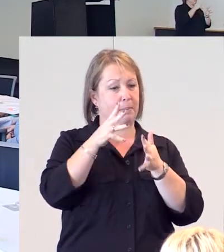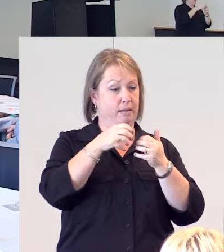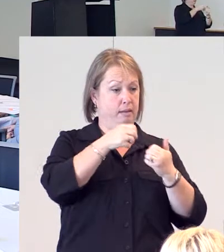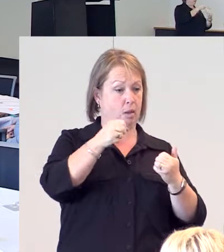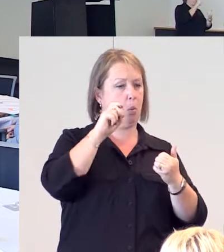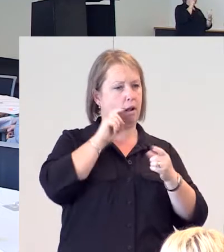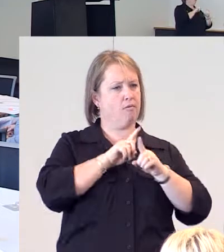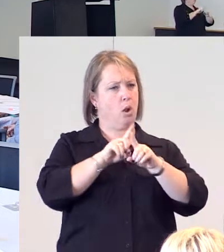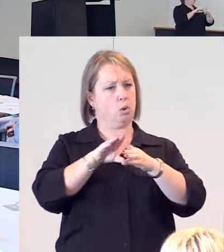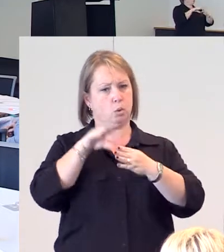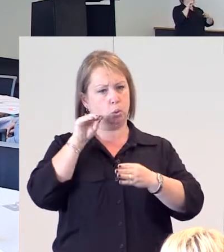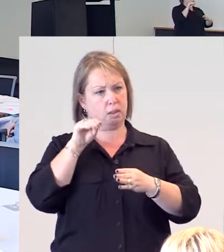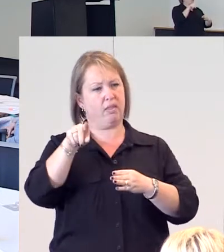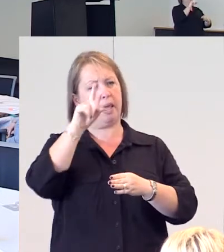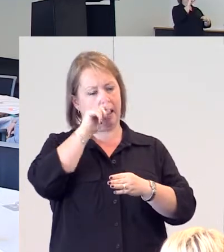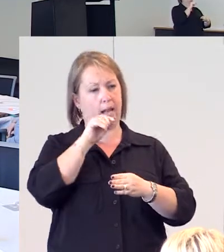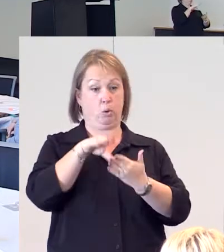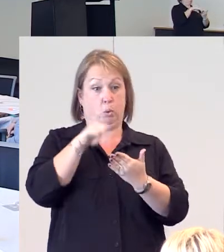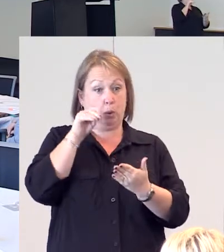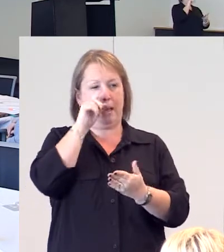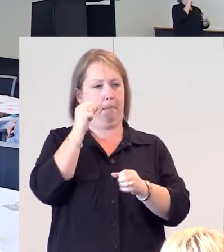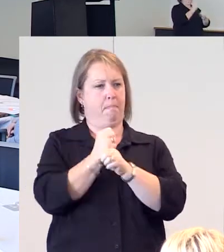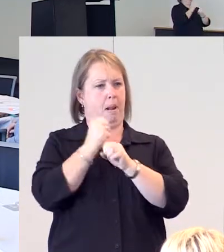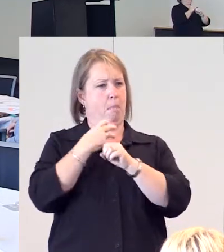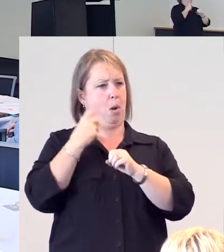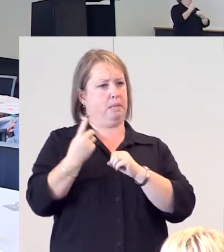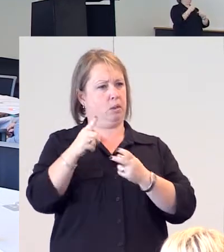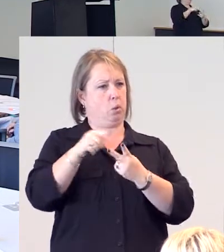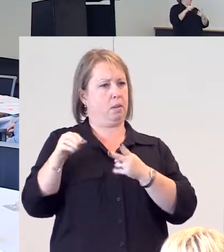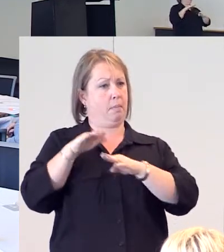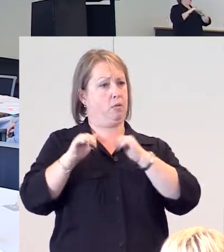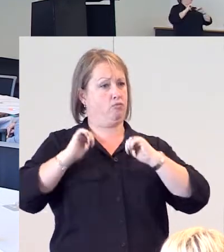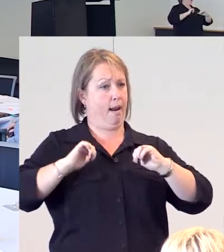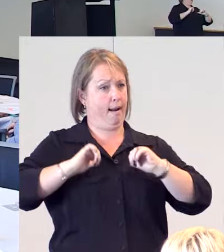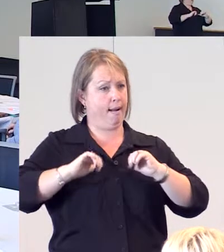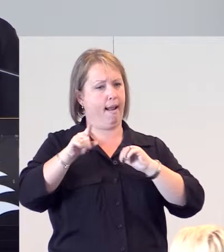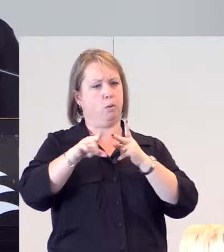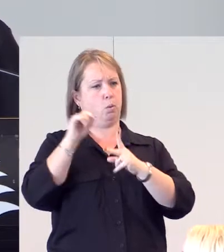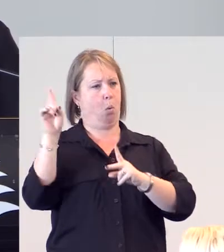more independent choices about where they receive their training and what courses they're actually studying.